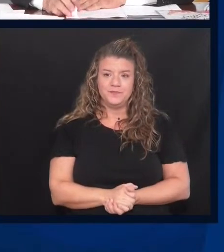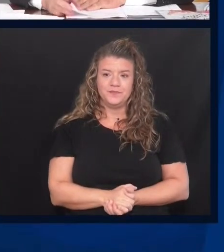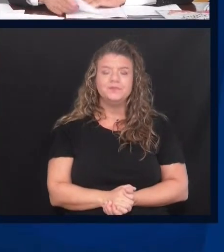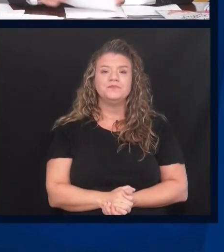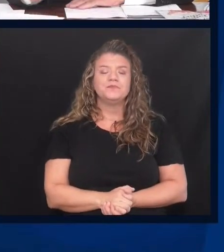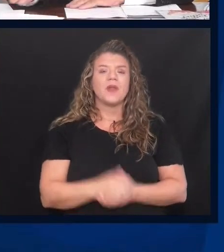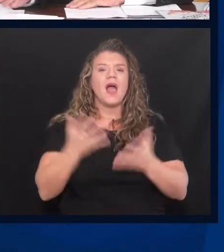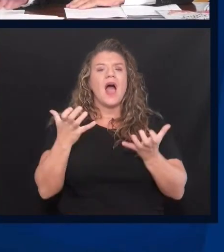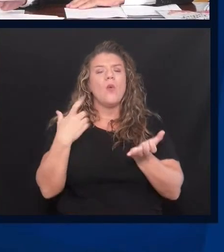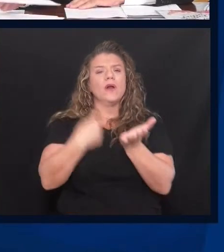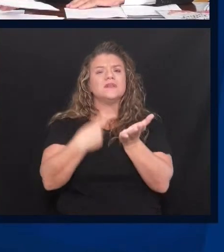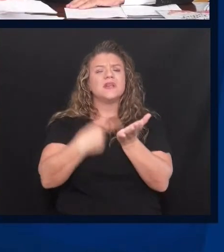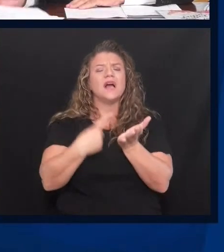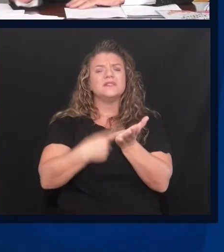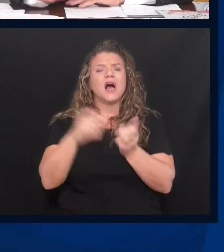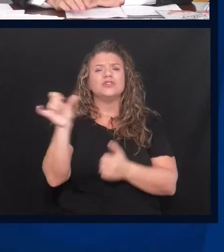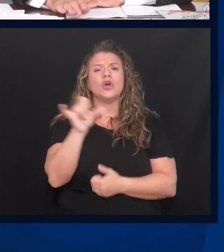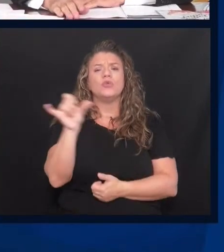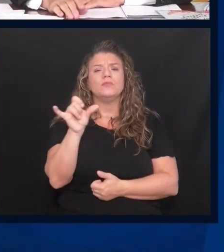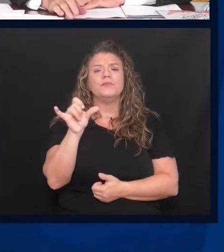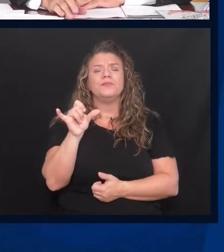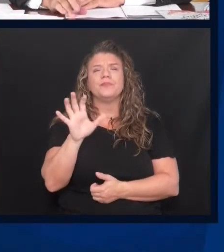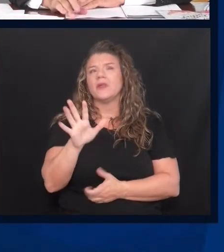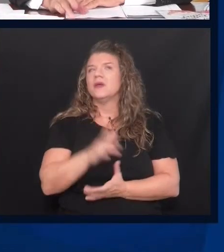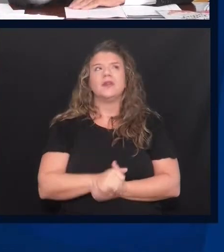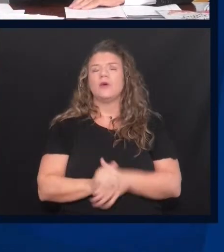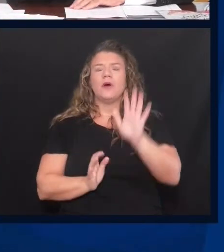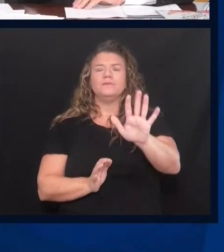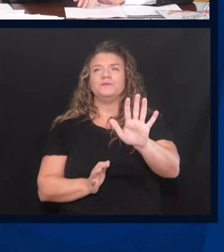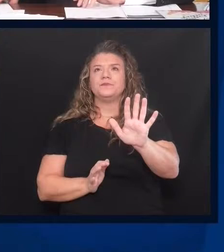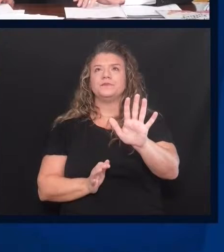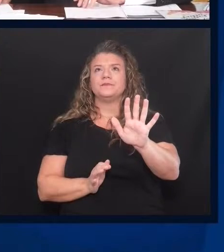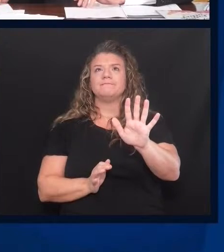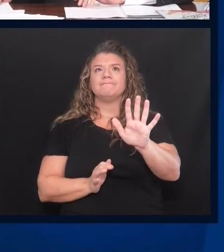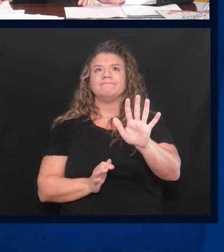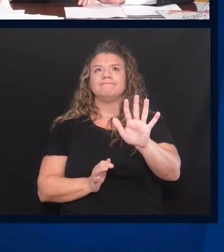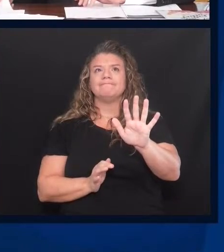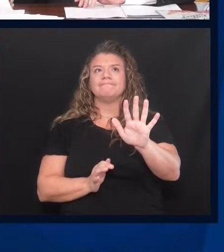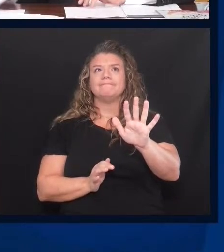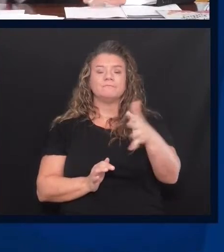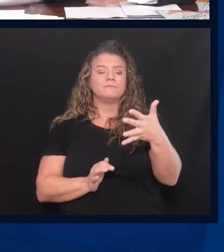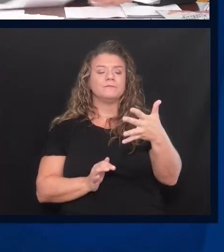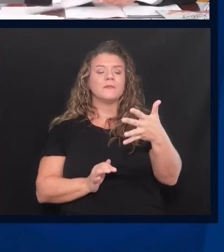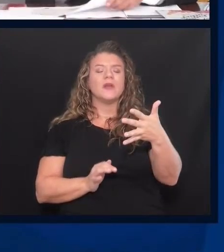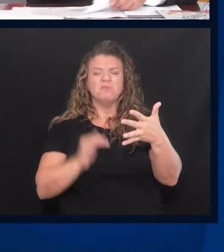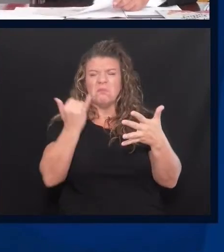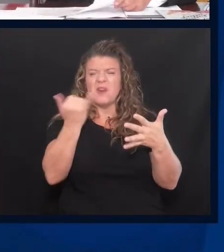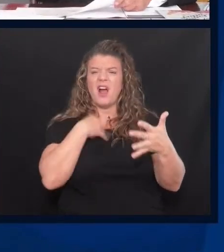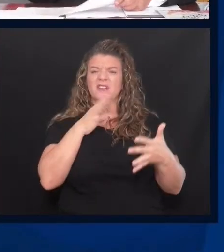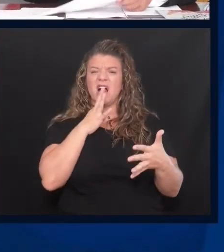want to talk to you about just this, well, I'll keep on going here. I'll go to this right now.